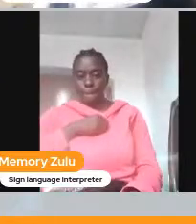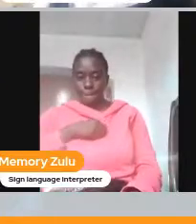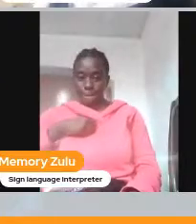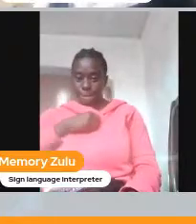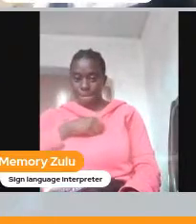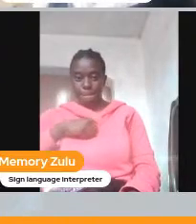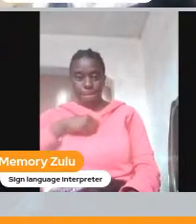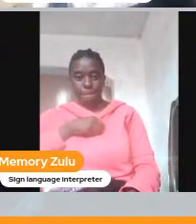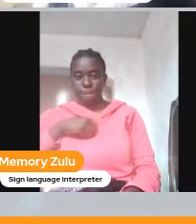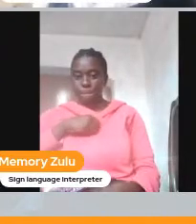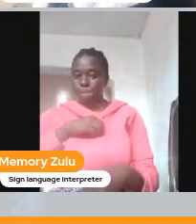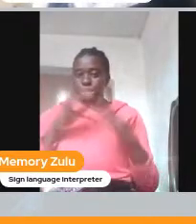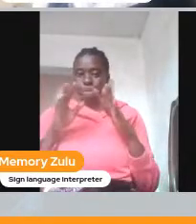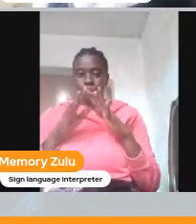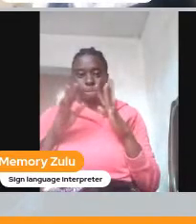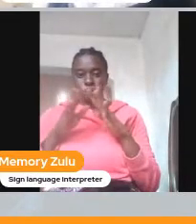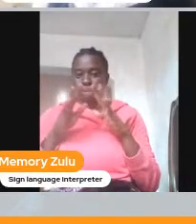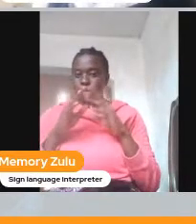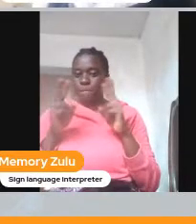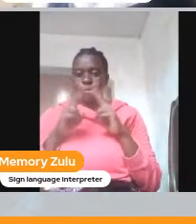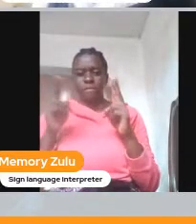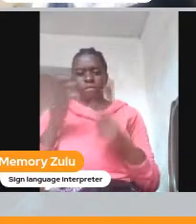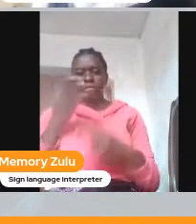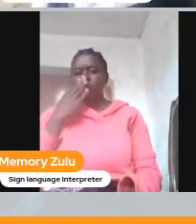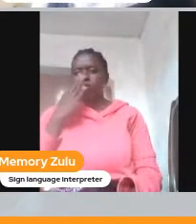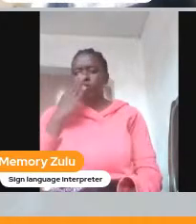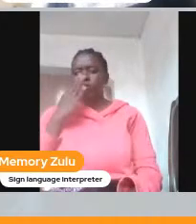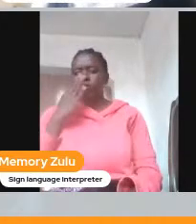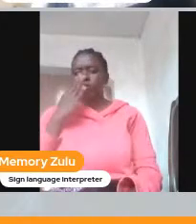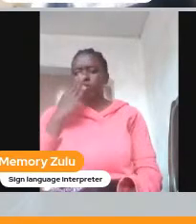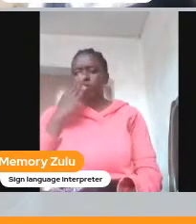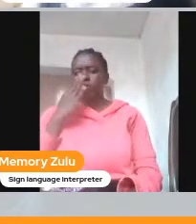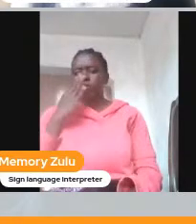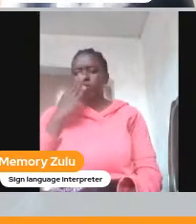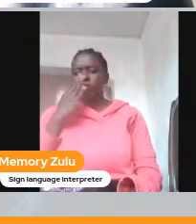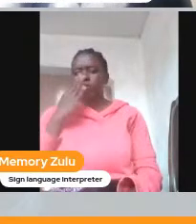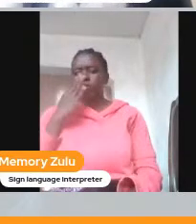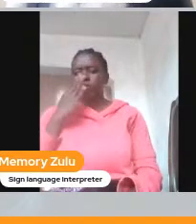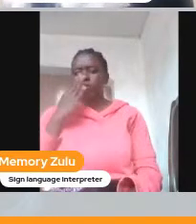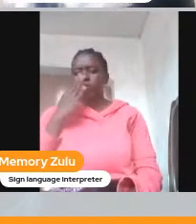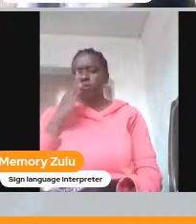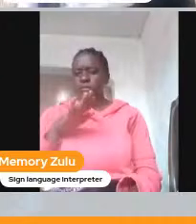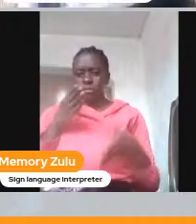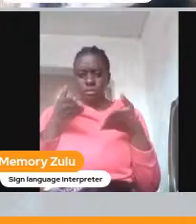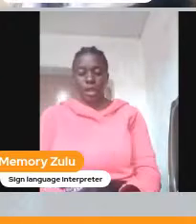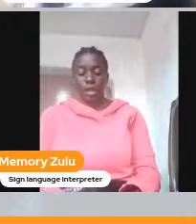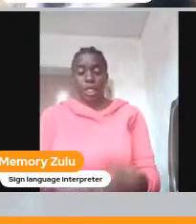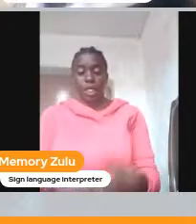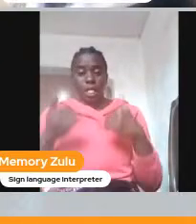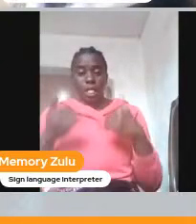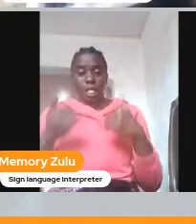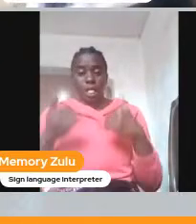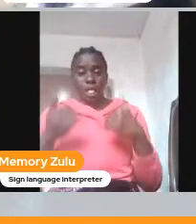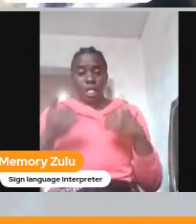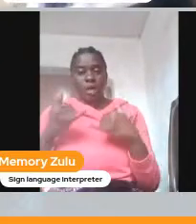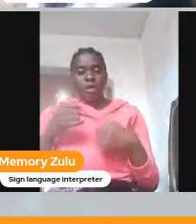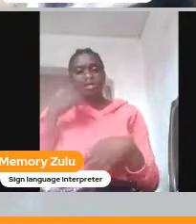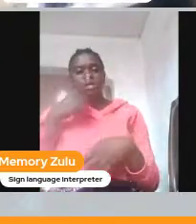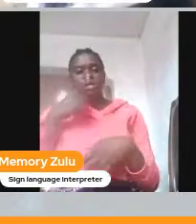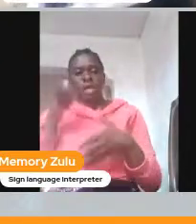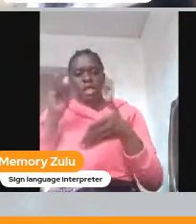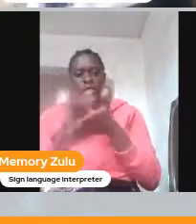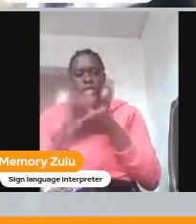as syphilis through penetration. Maybe sometimes when you sit in a toilet that wasn't cleaned properly after someone with syphilis used it or something.